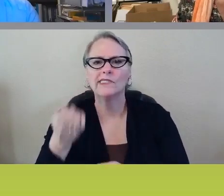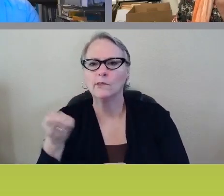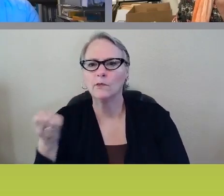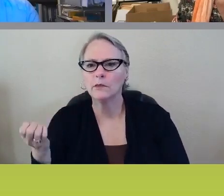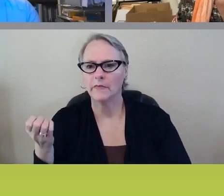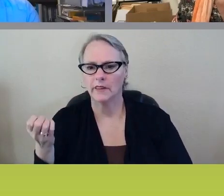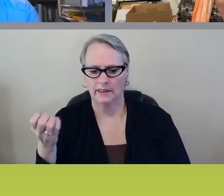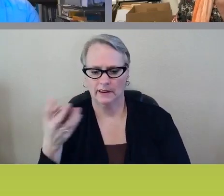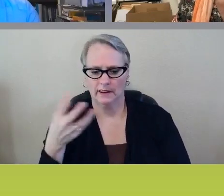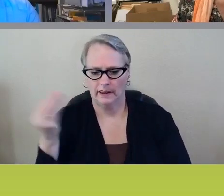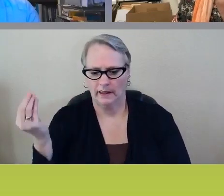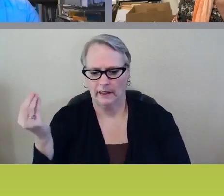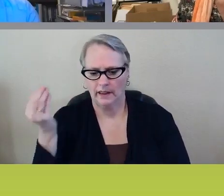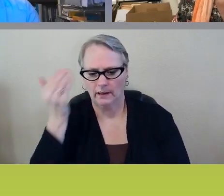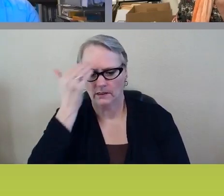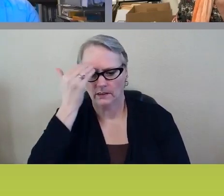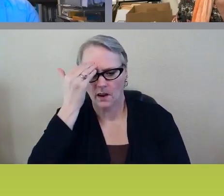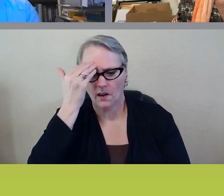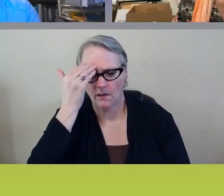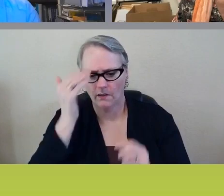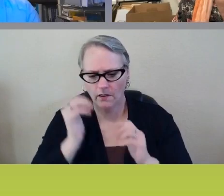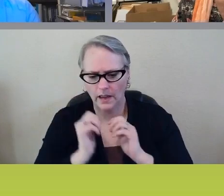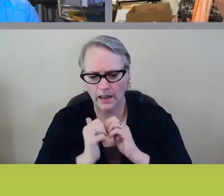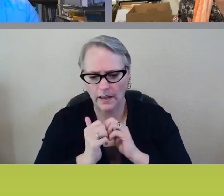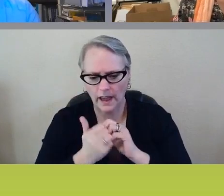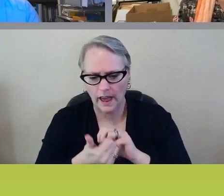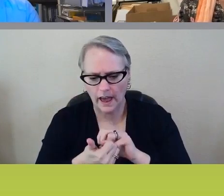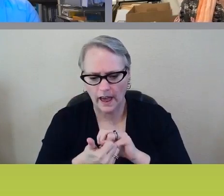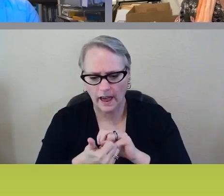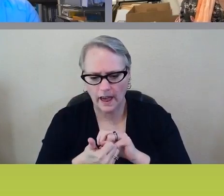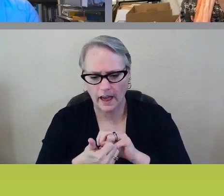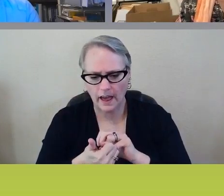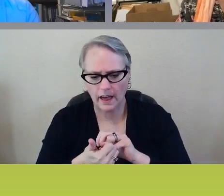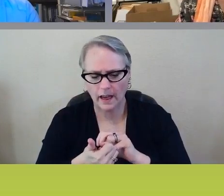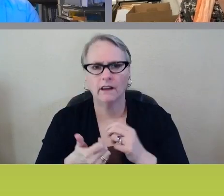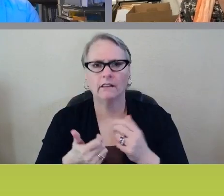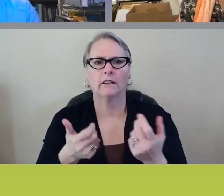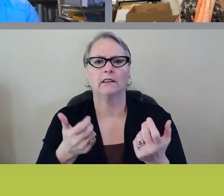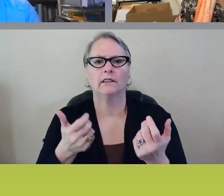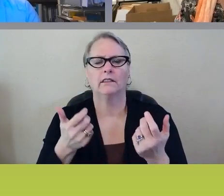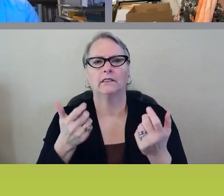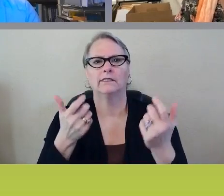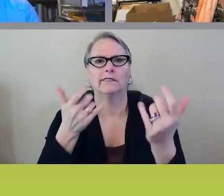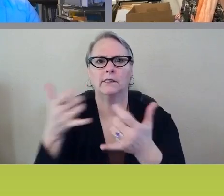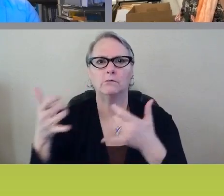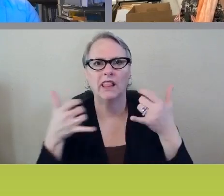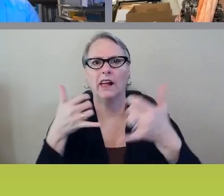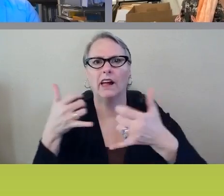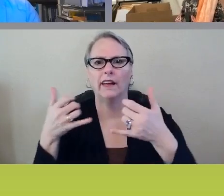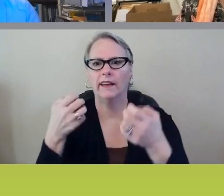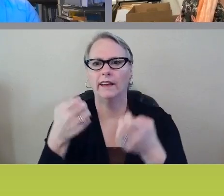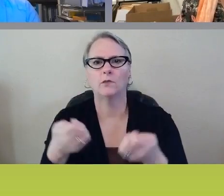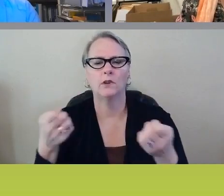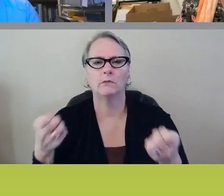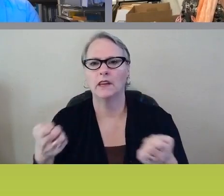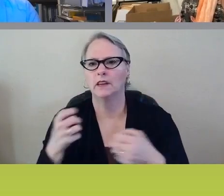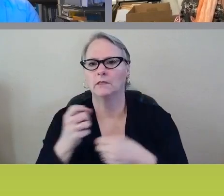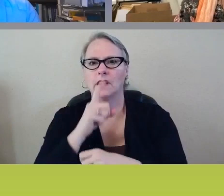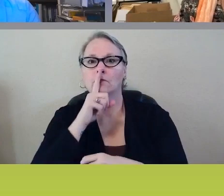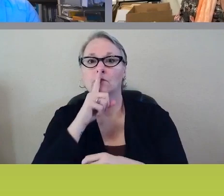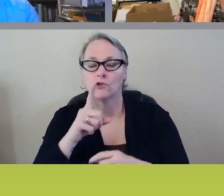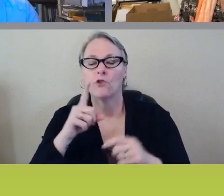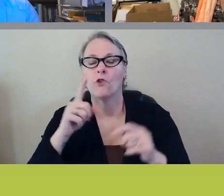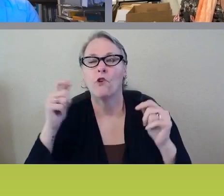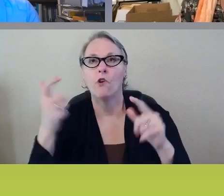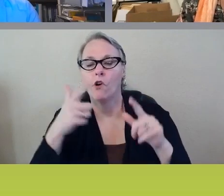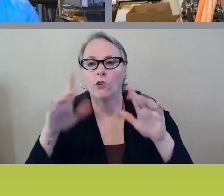that how we can design the play equipment to make sure all children are able to